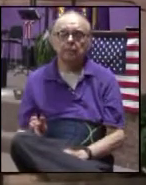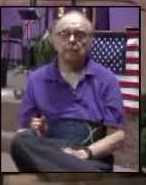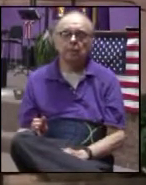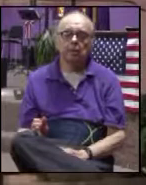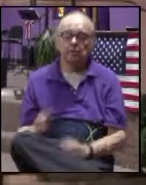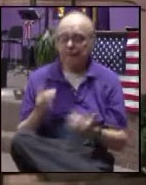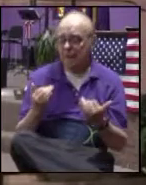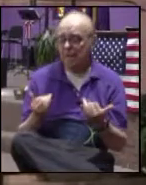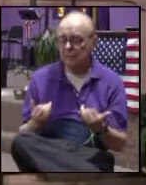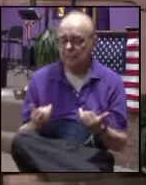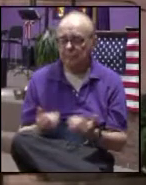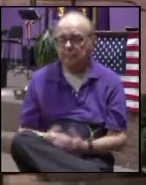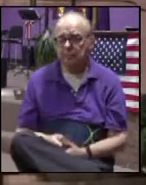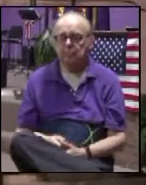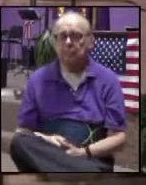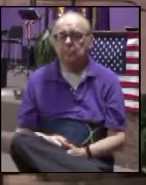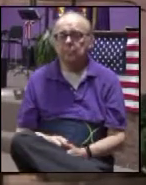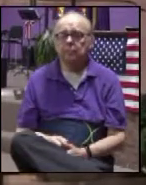Now,